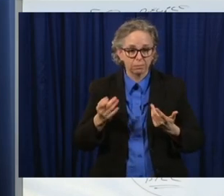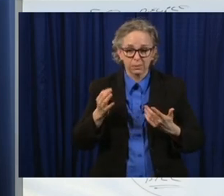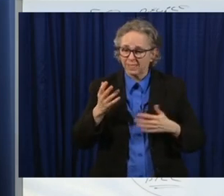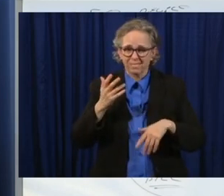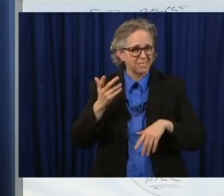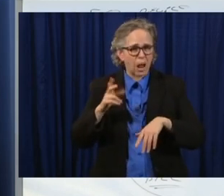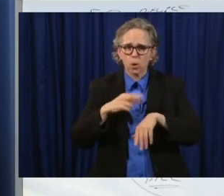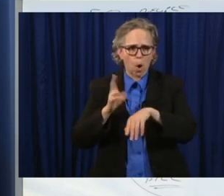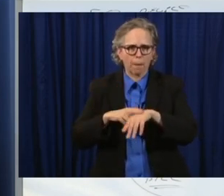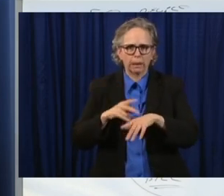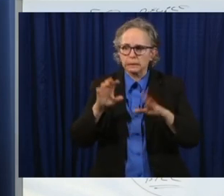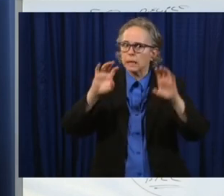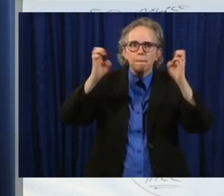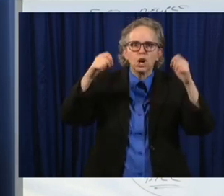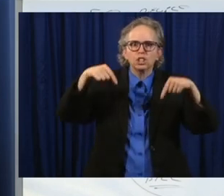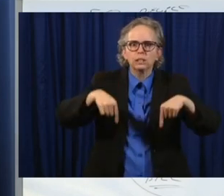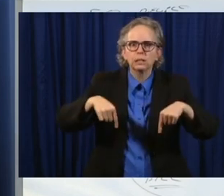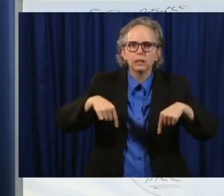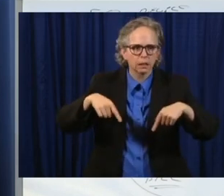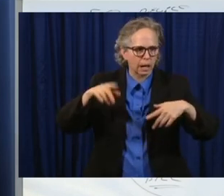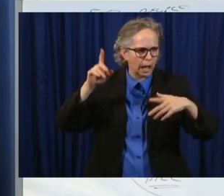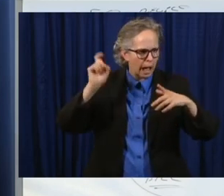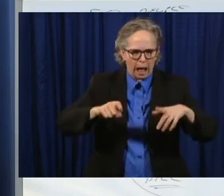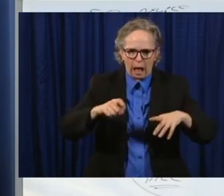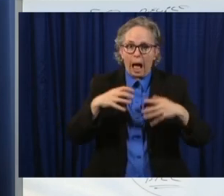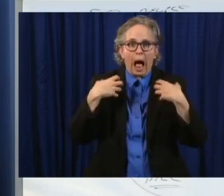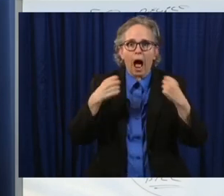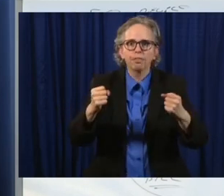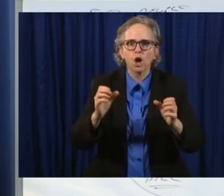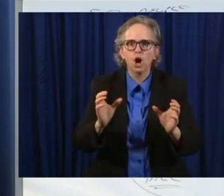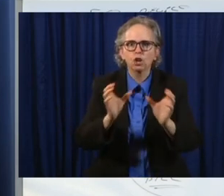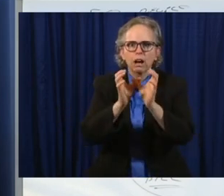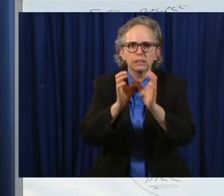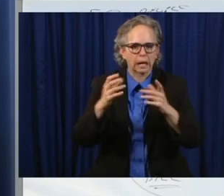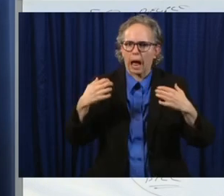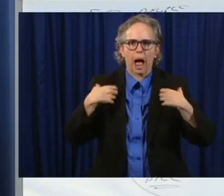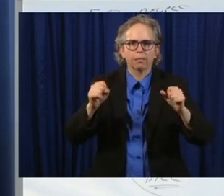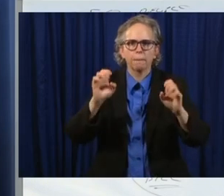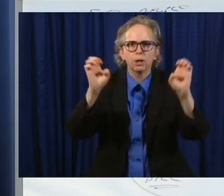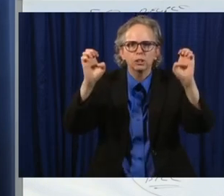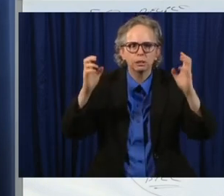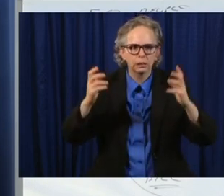health emergency. And in a health emergency, when one person's